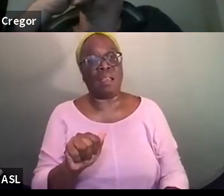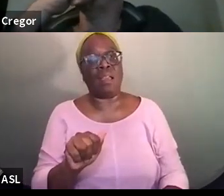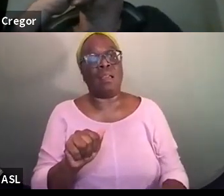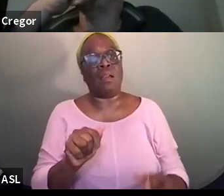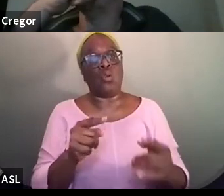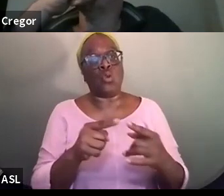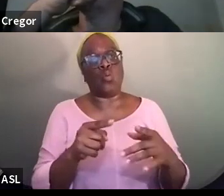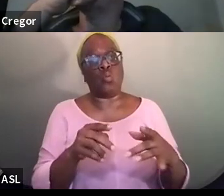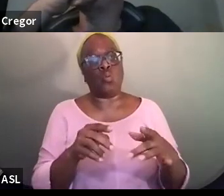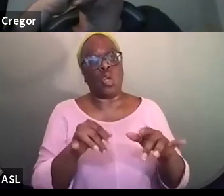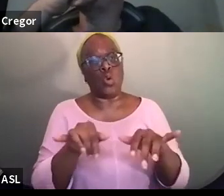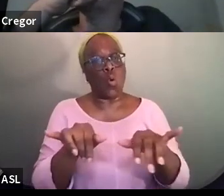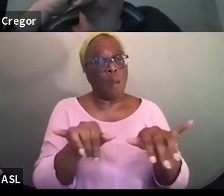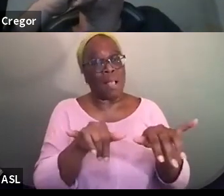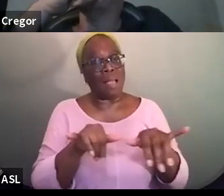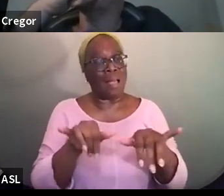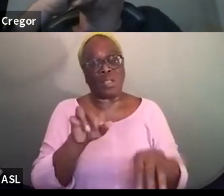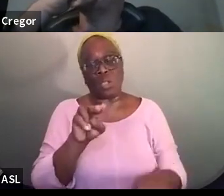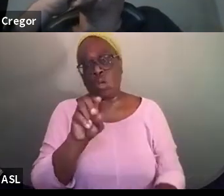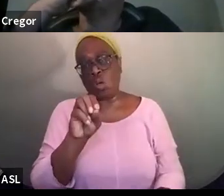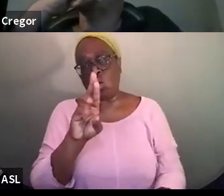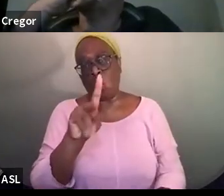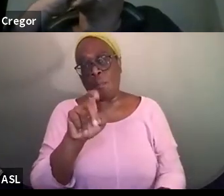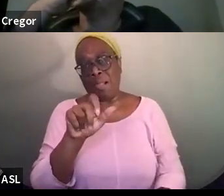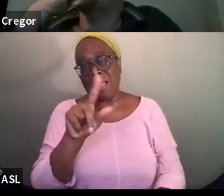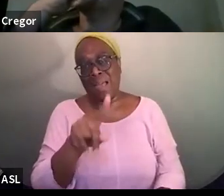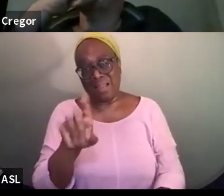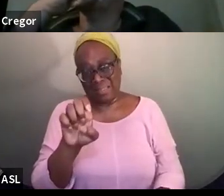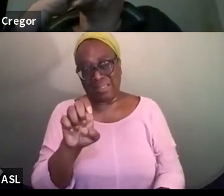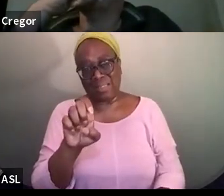and B, as an indicator of